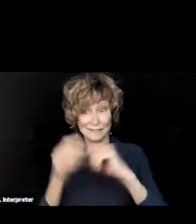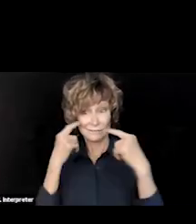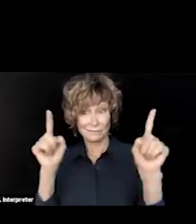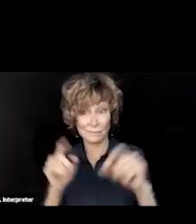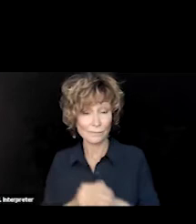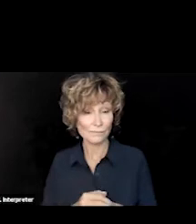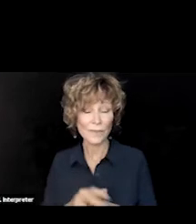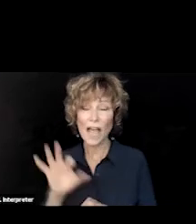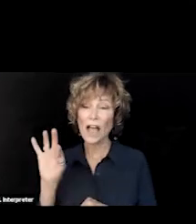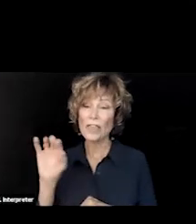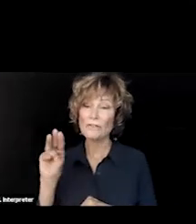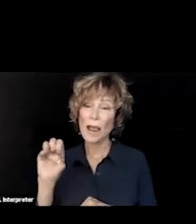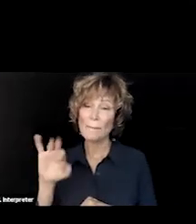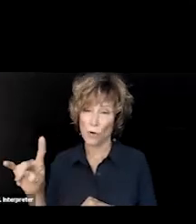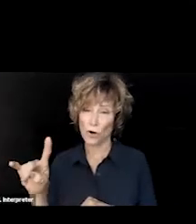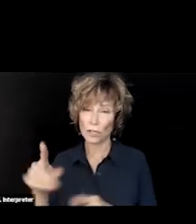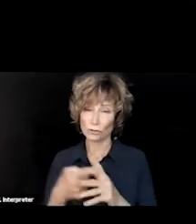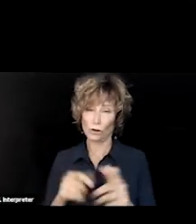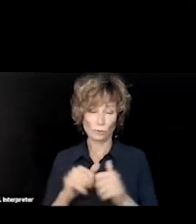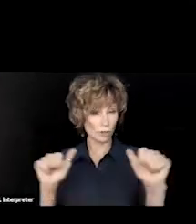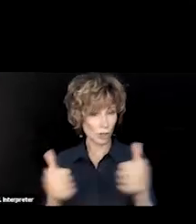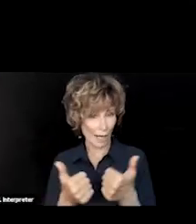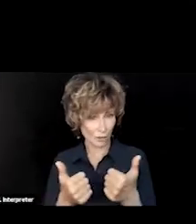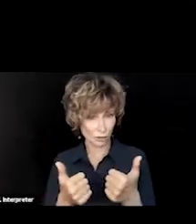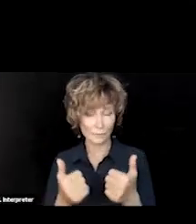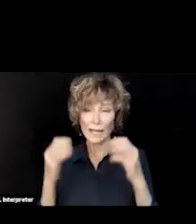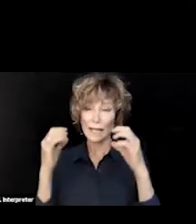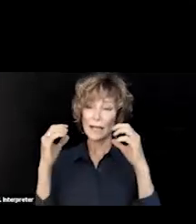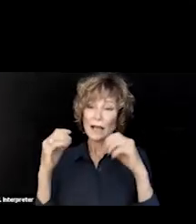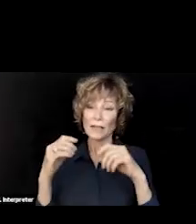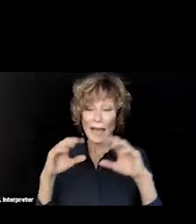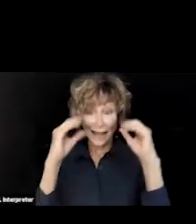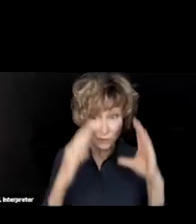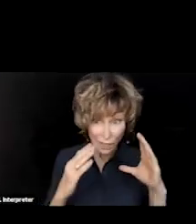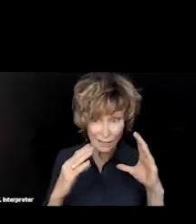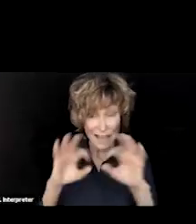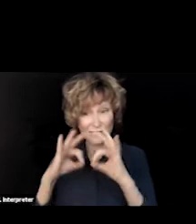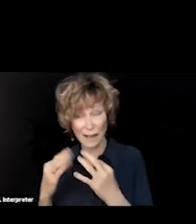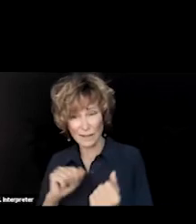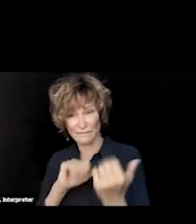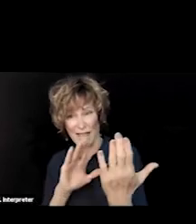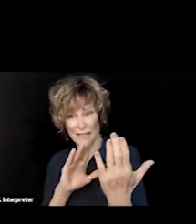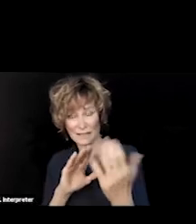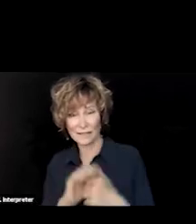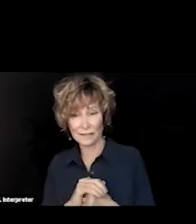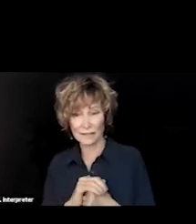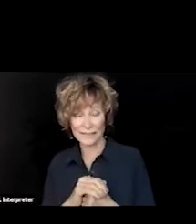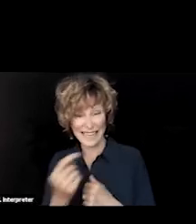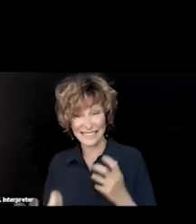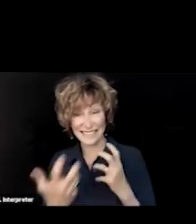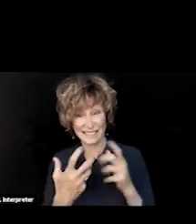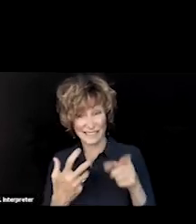The framework begins with a challenge educators and families face. Does this fit with experiences in your